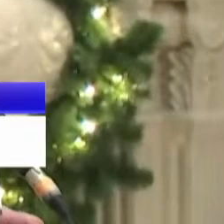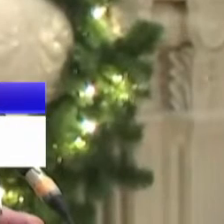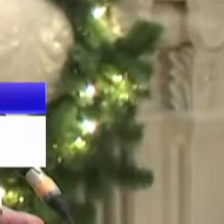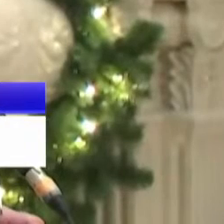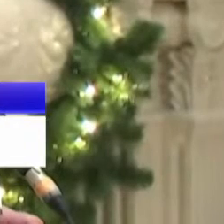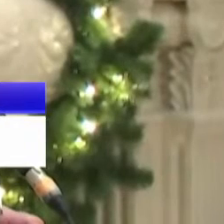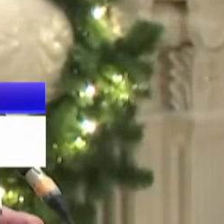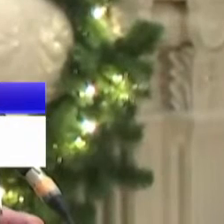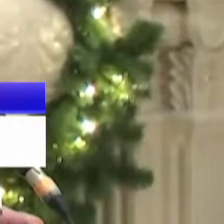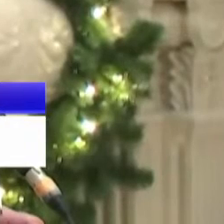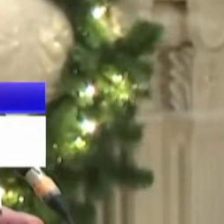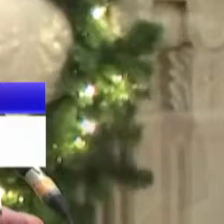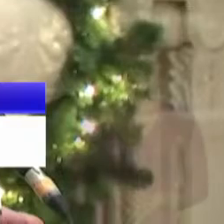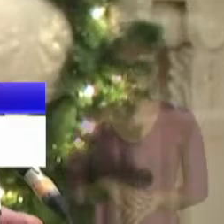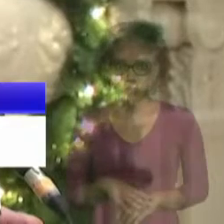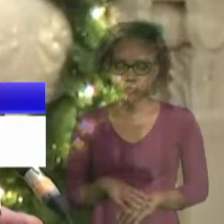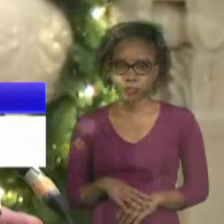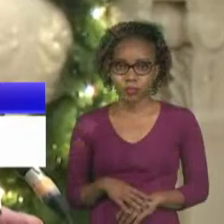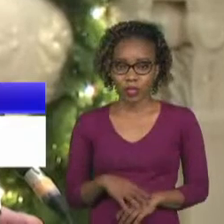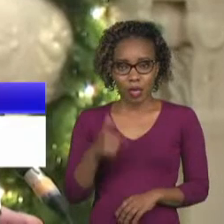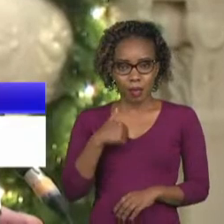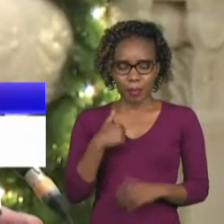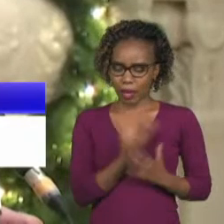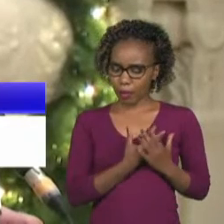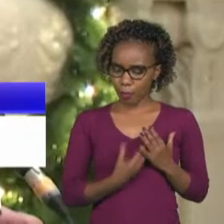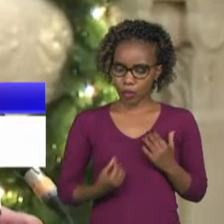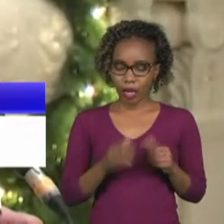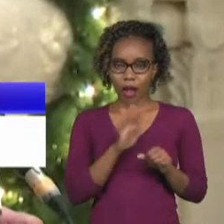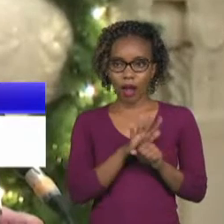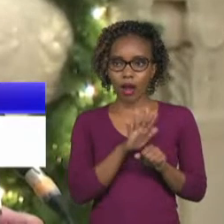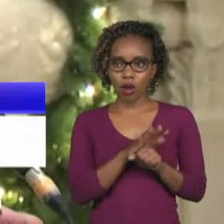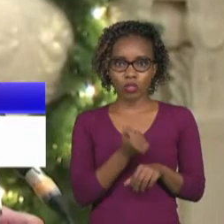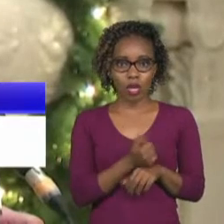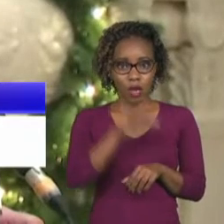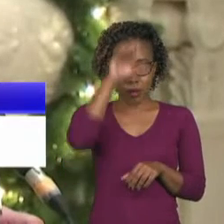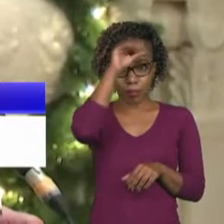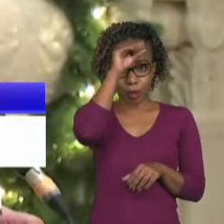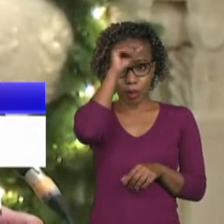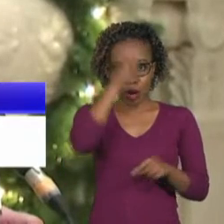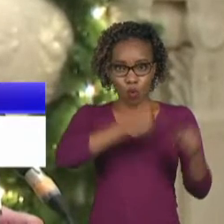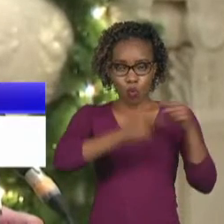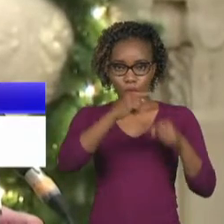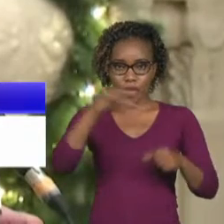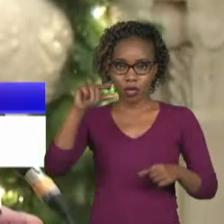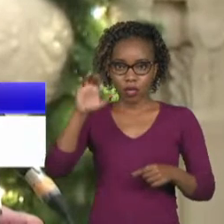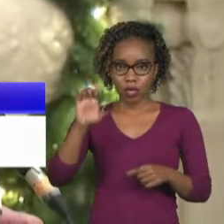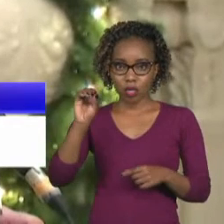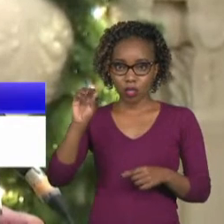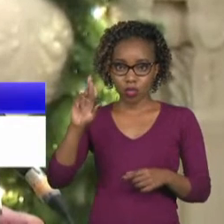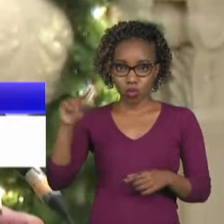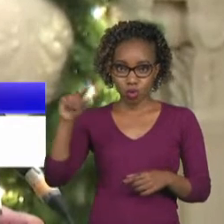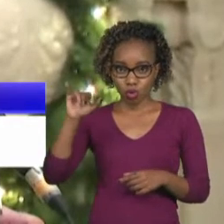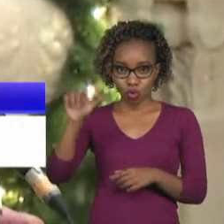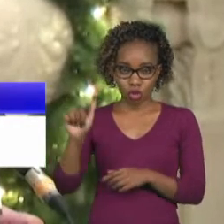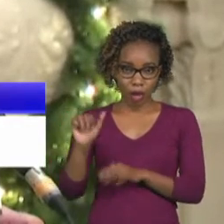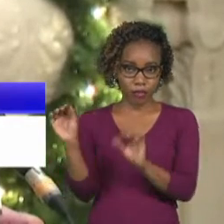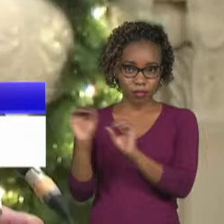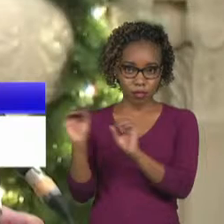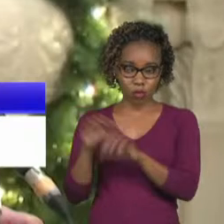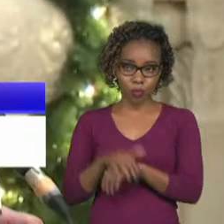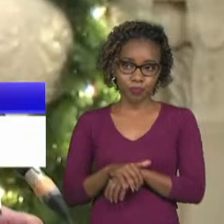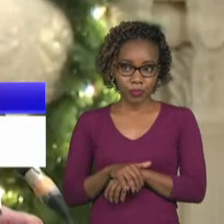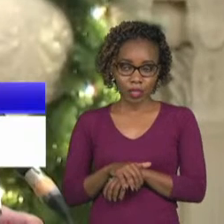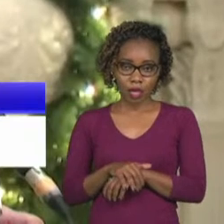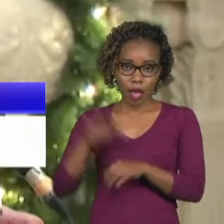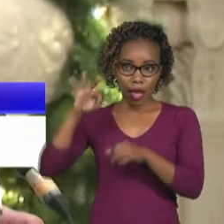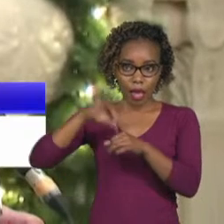Like other Republicans, I'm disappointed our candidate didn't win Georgia's electoral votes. Close elections